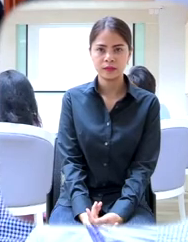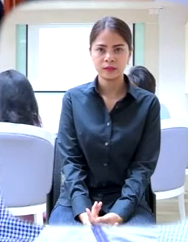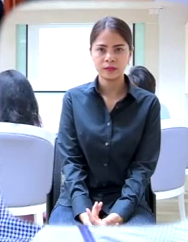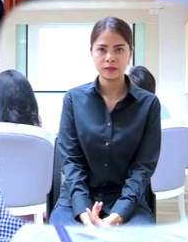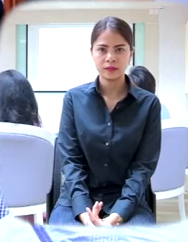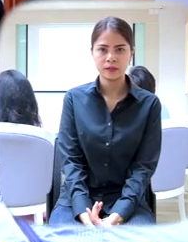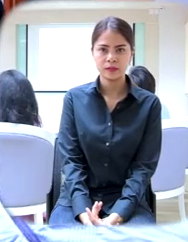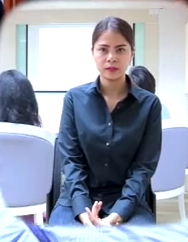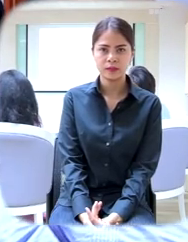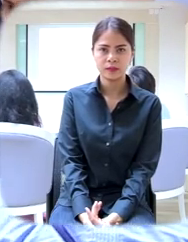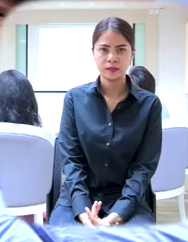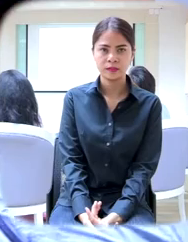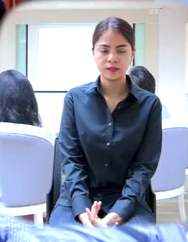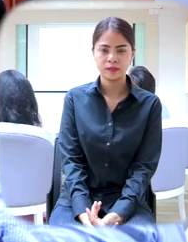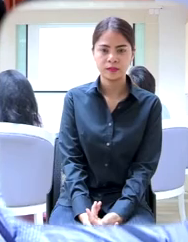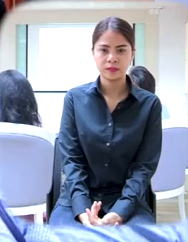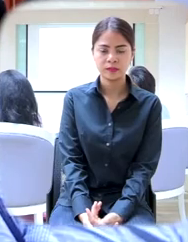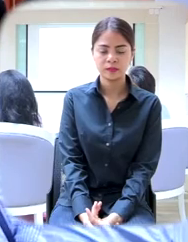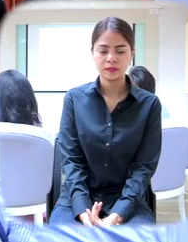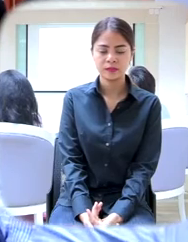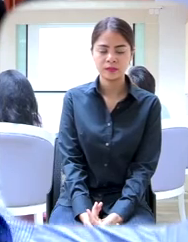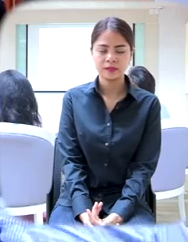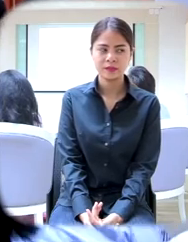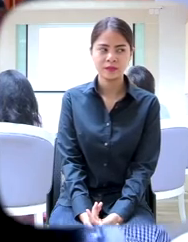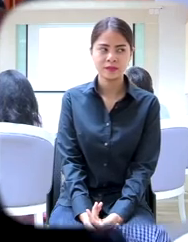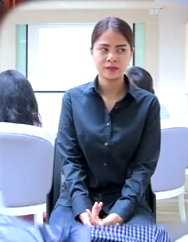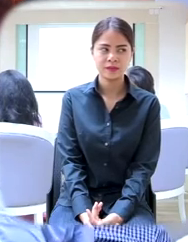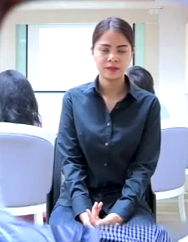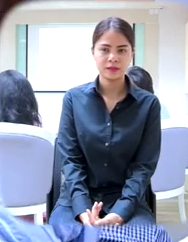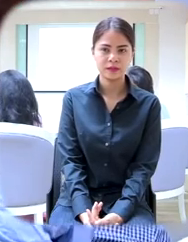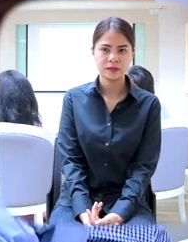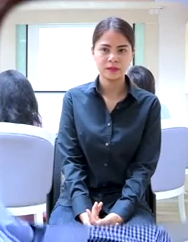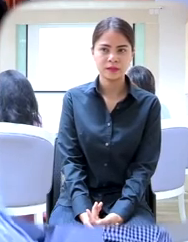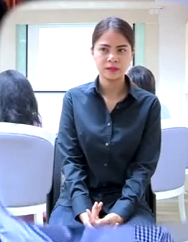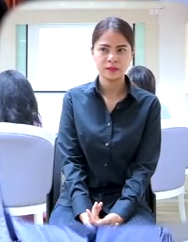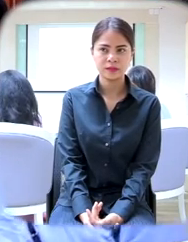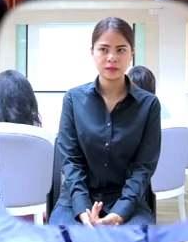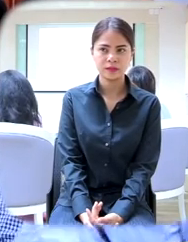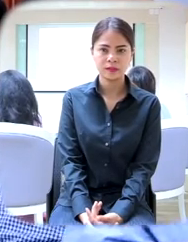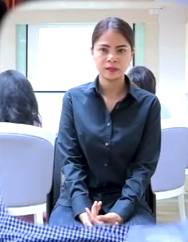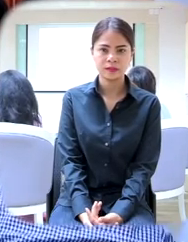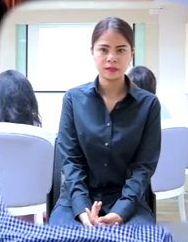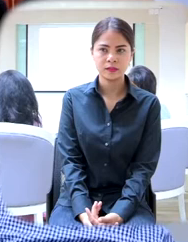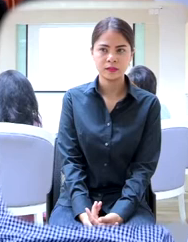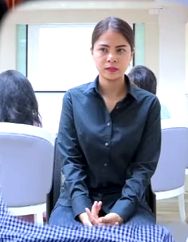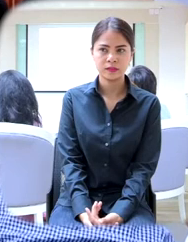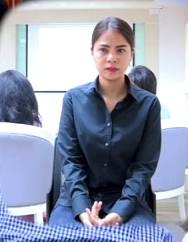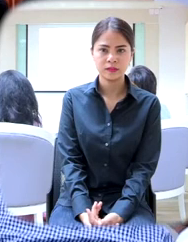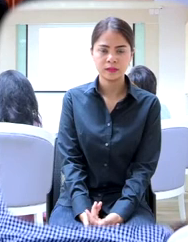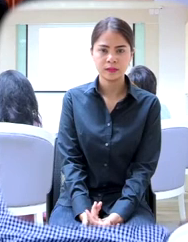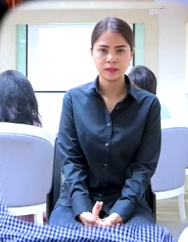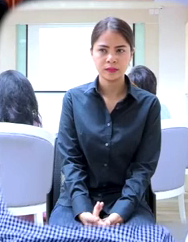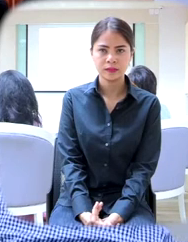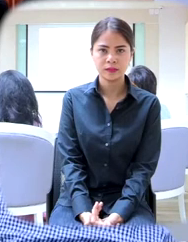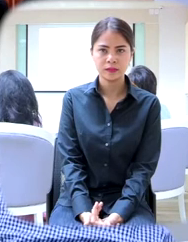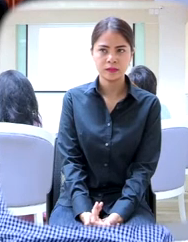intellectual impoverishment. Let us not forget that we are humans and that our intellectual task